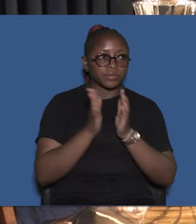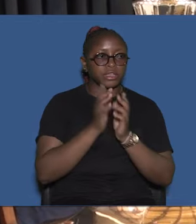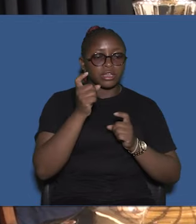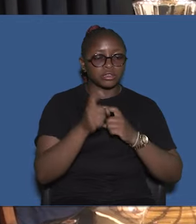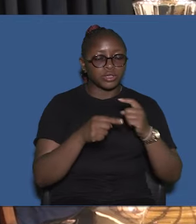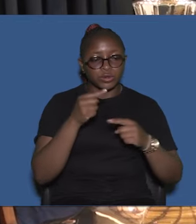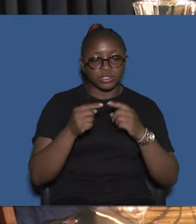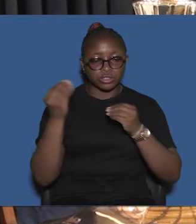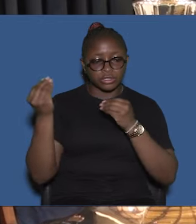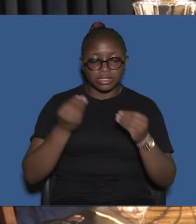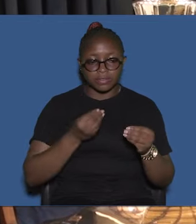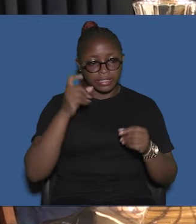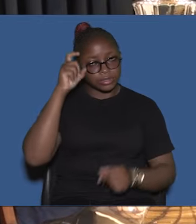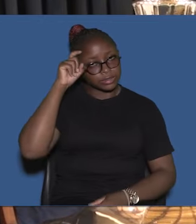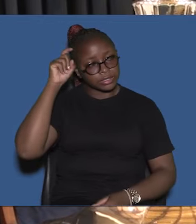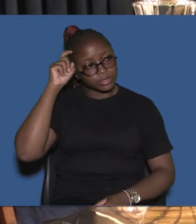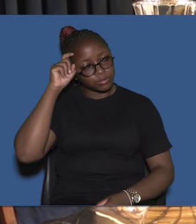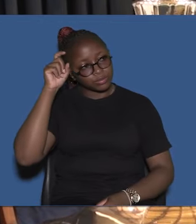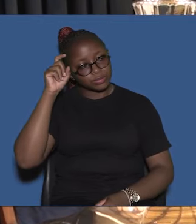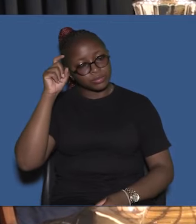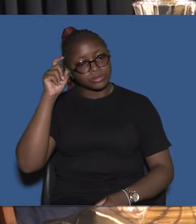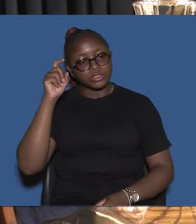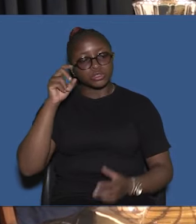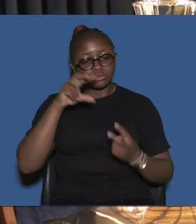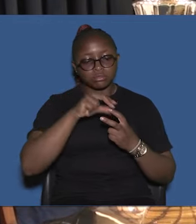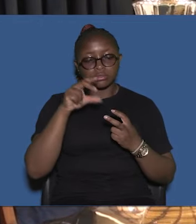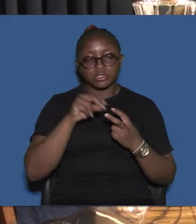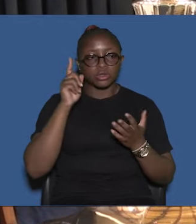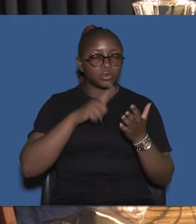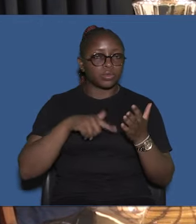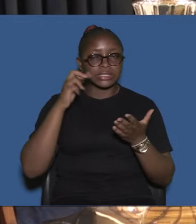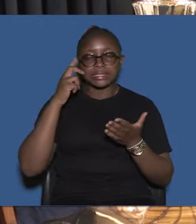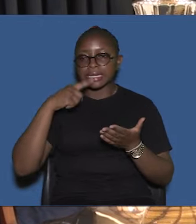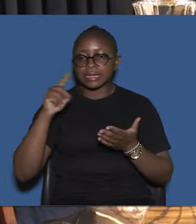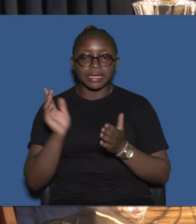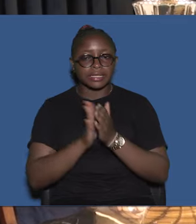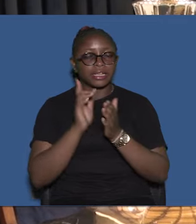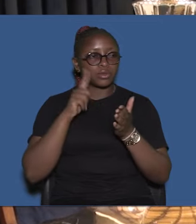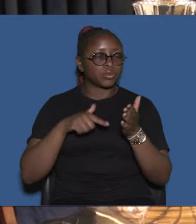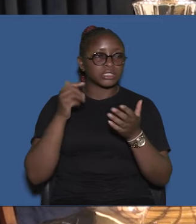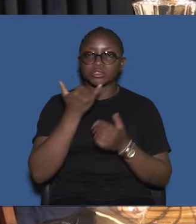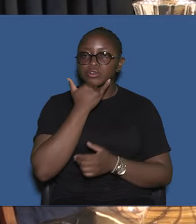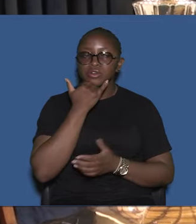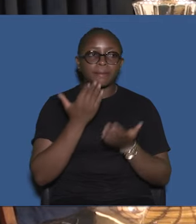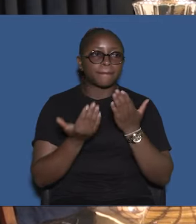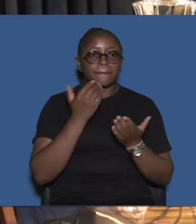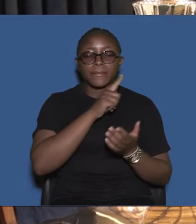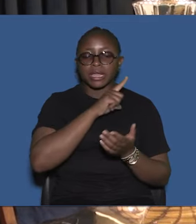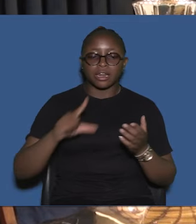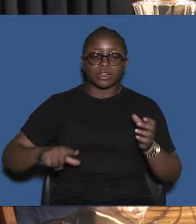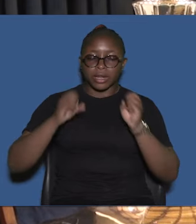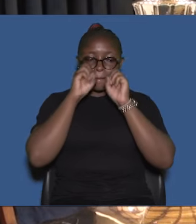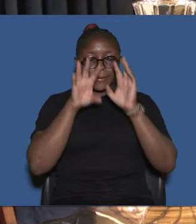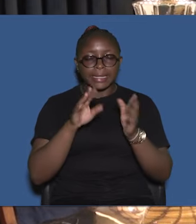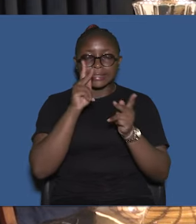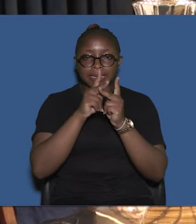be able to discern what is right and what is wrong. May the Lord bless you and keep you. May